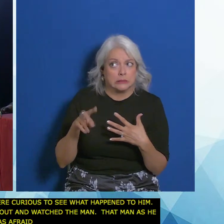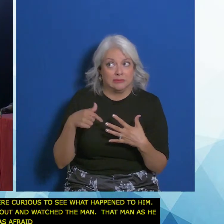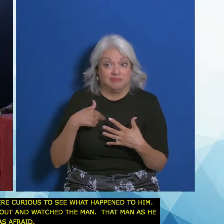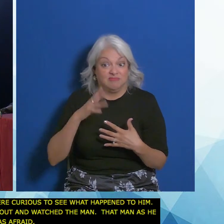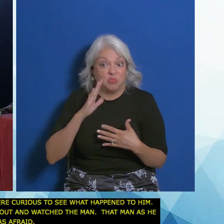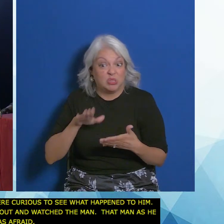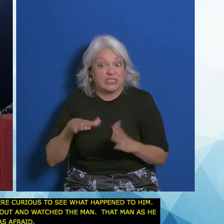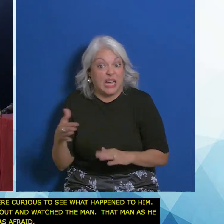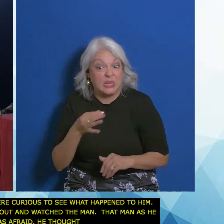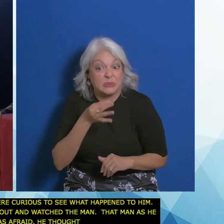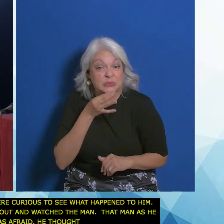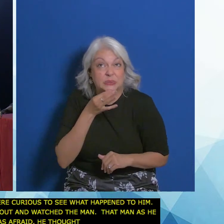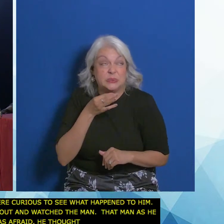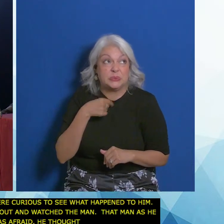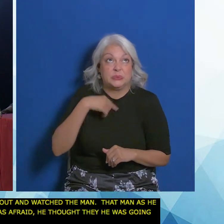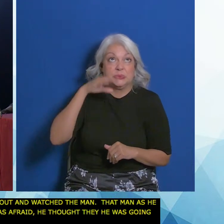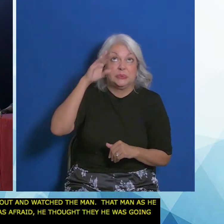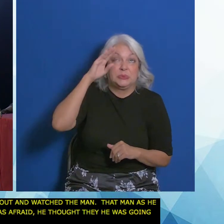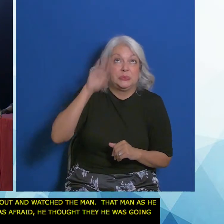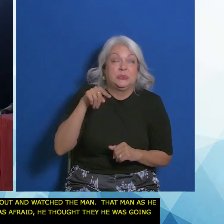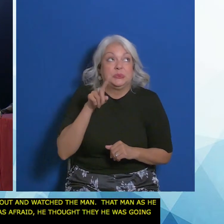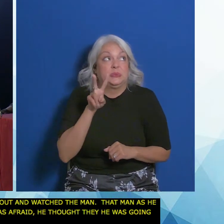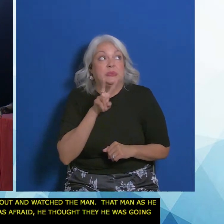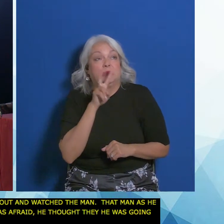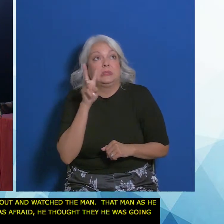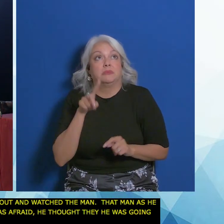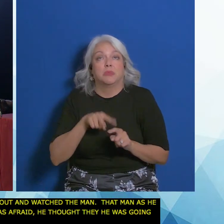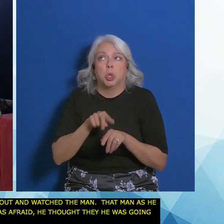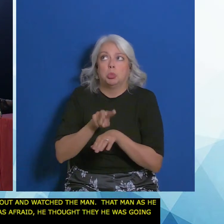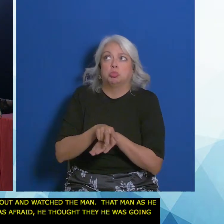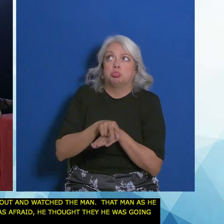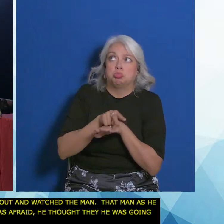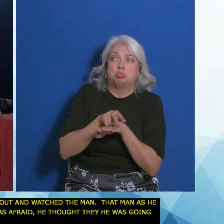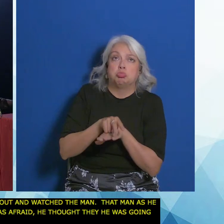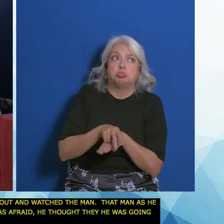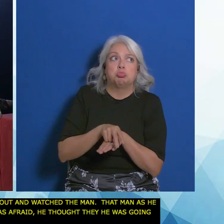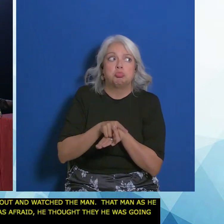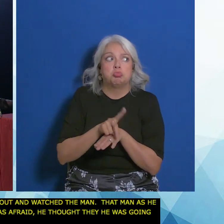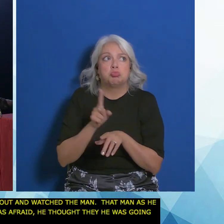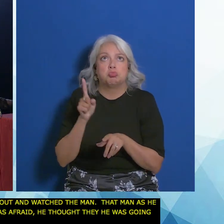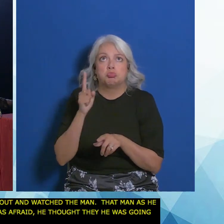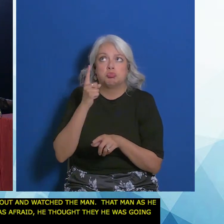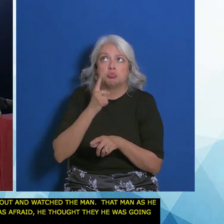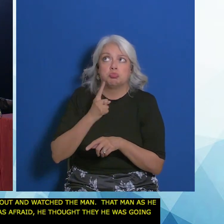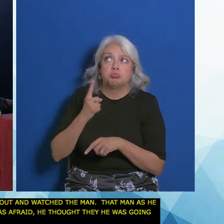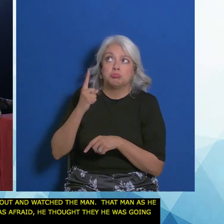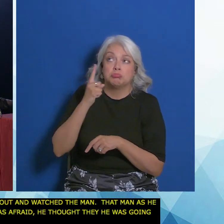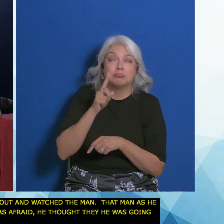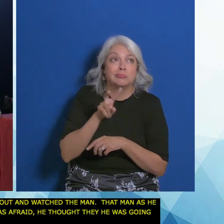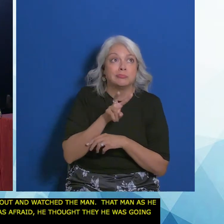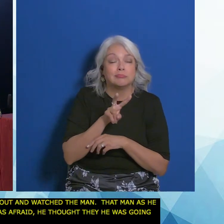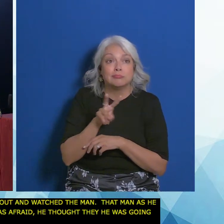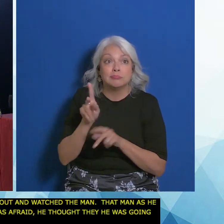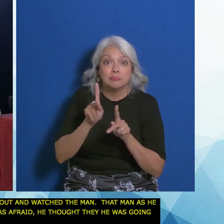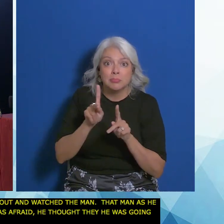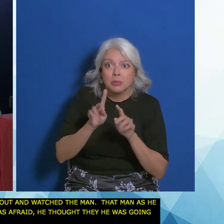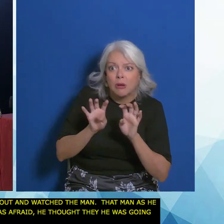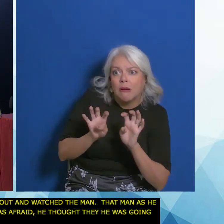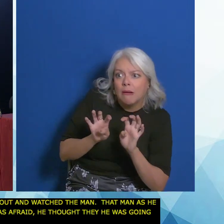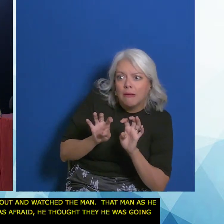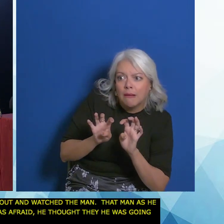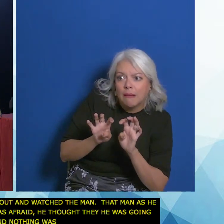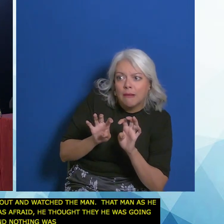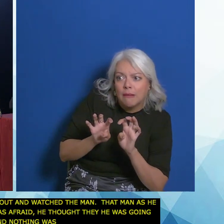at any moment. But he laid there, looking around, and nothing was